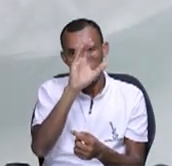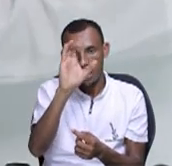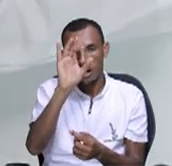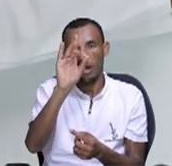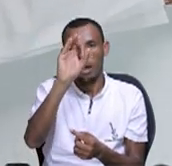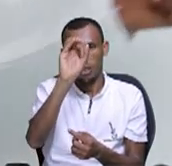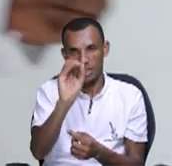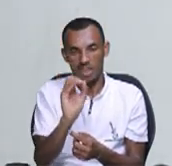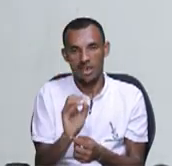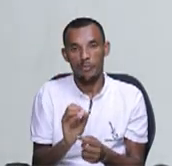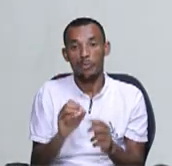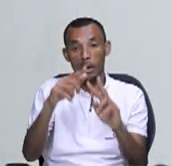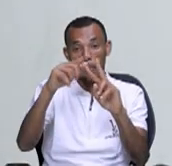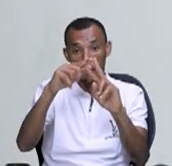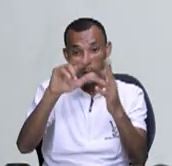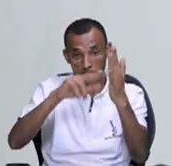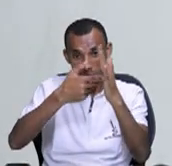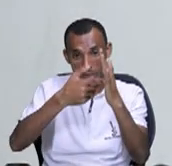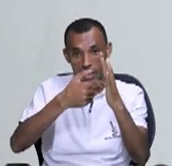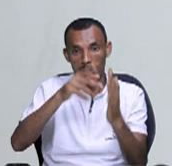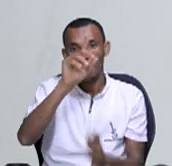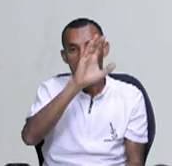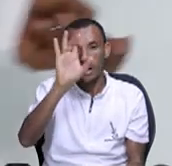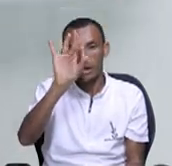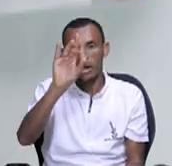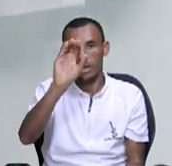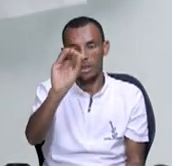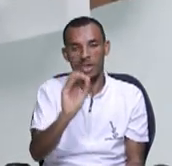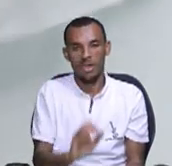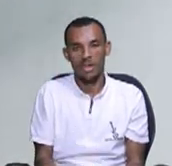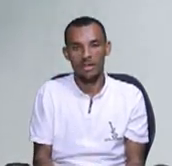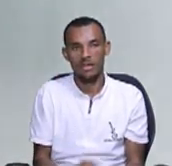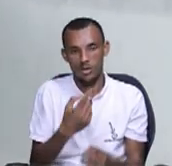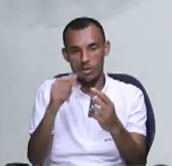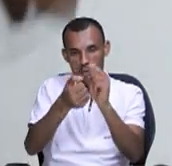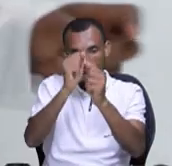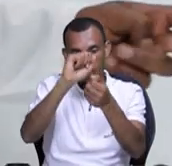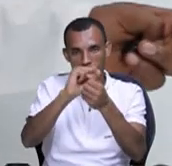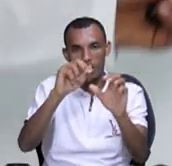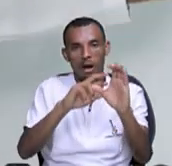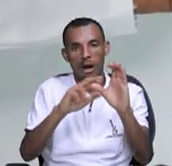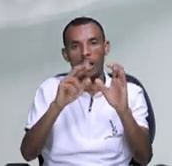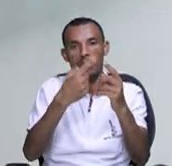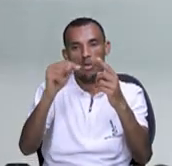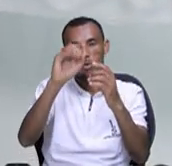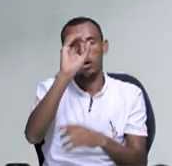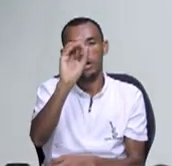degree. 180 degree is exactly the same as pi. Therefore, to convert radian to degree,